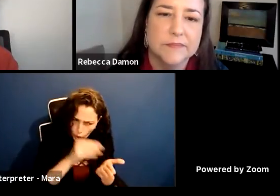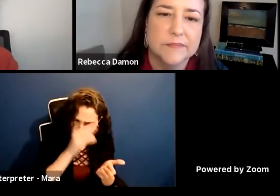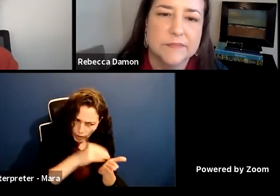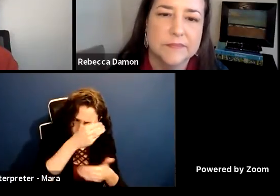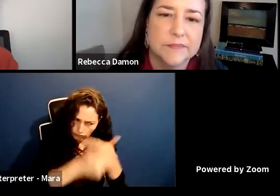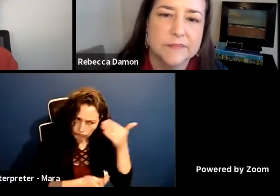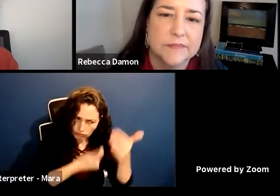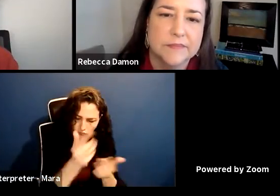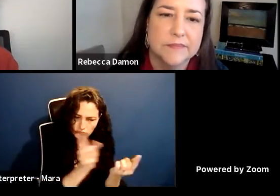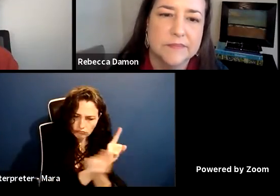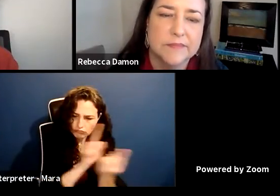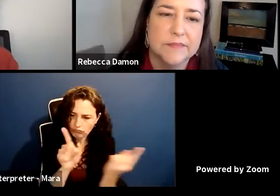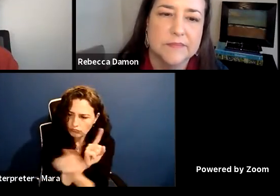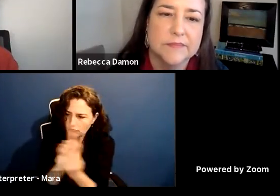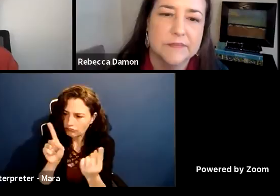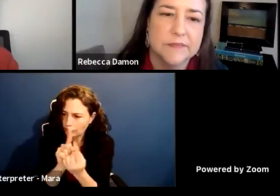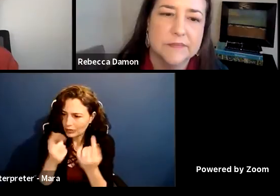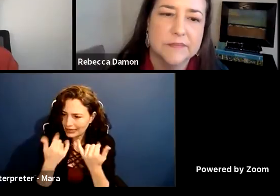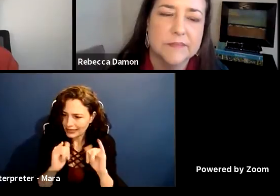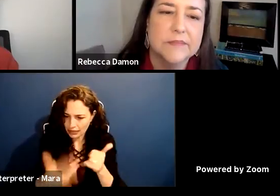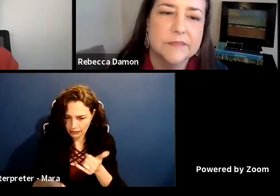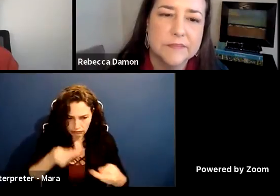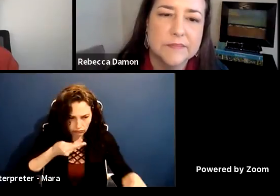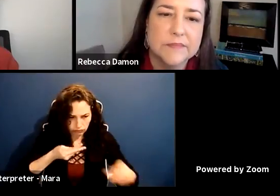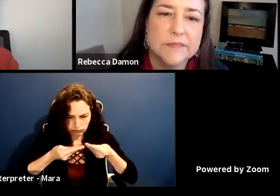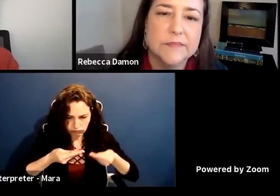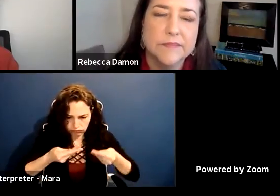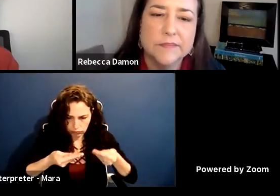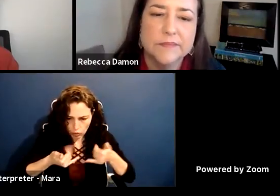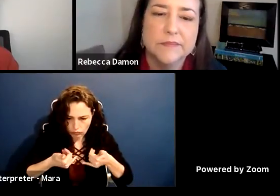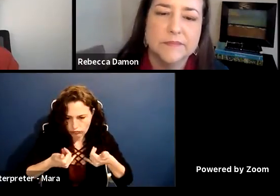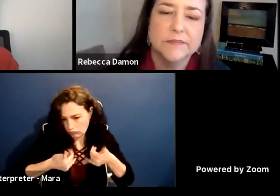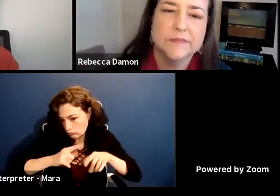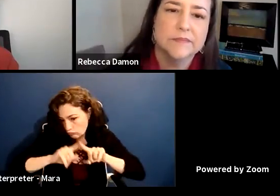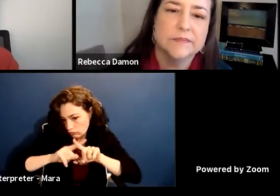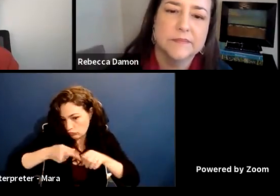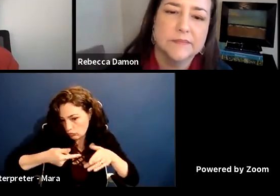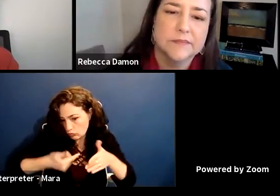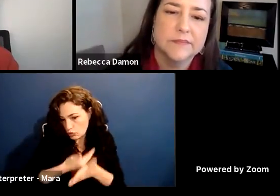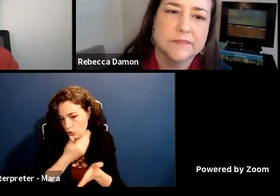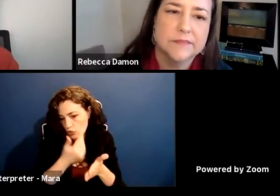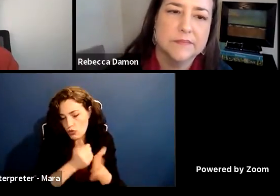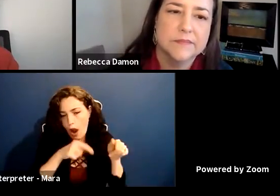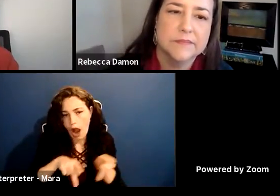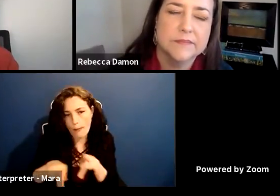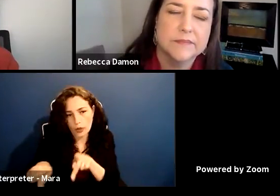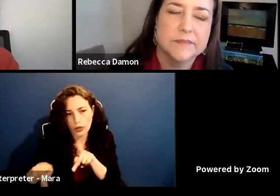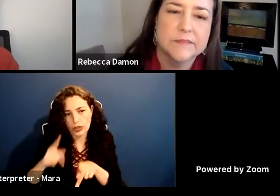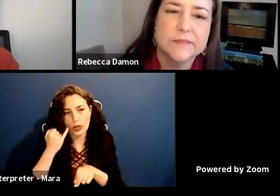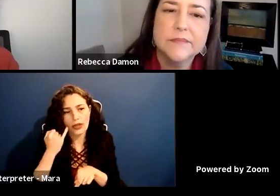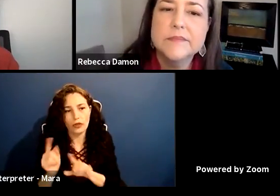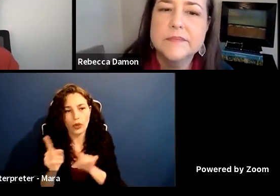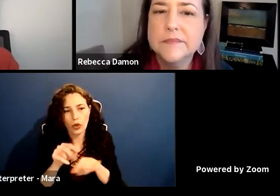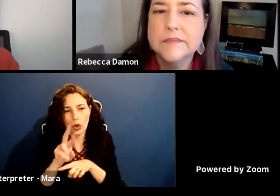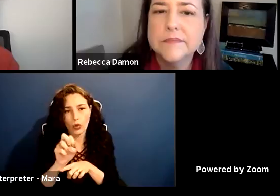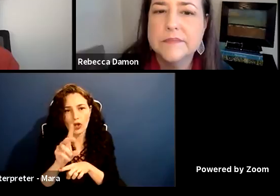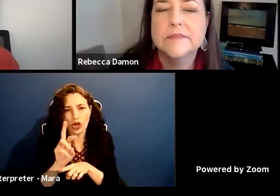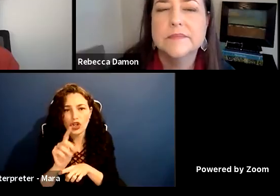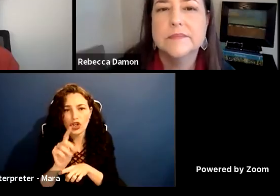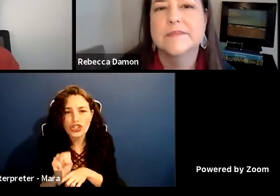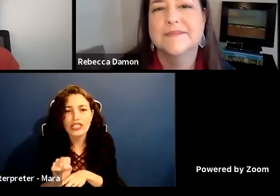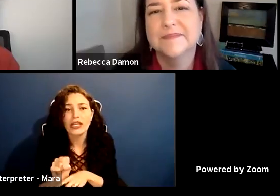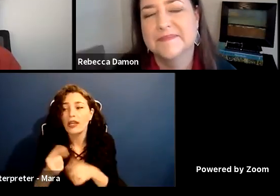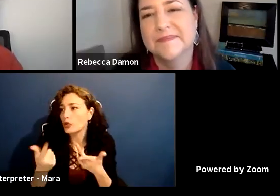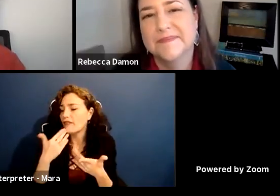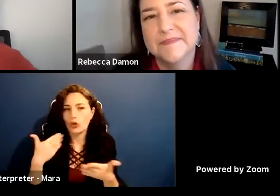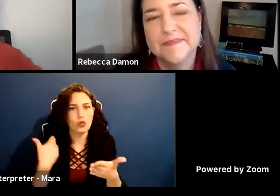the people there would give me new opportunities. So somebody that's going to Rutgers has an incredible amount of opportunity in New York City.